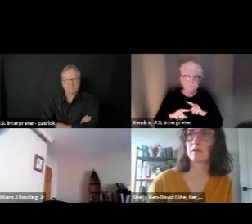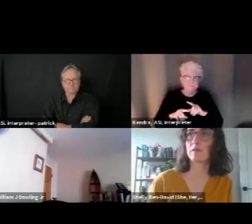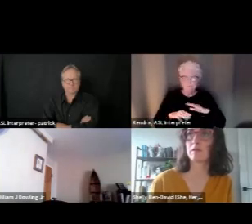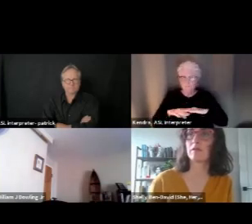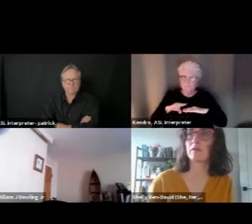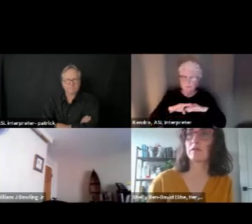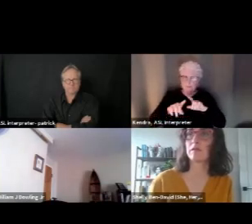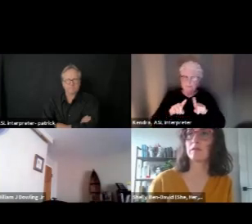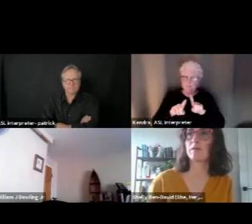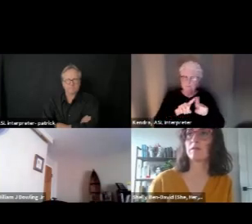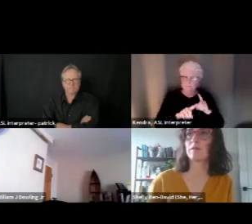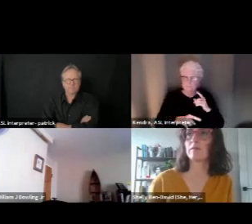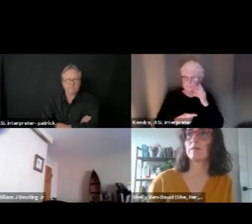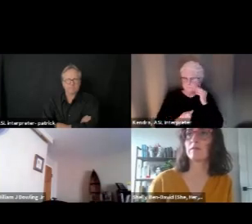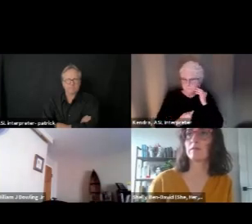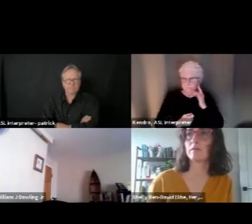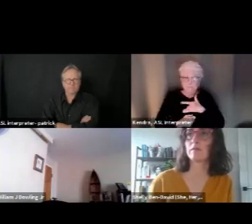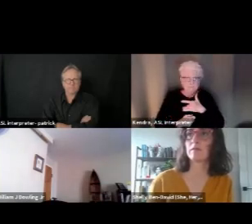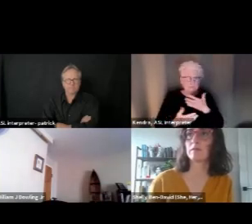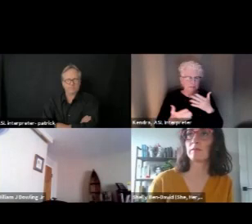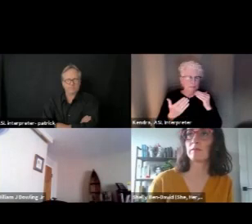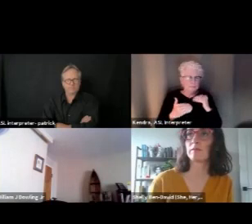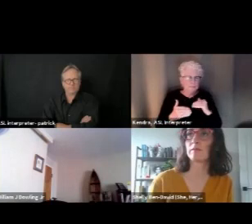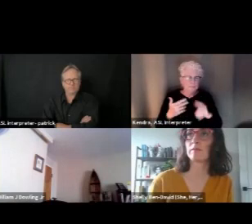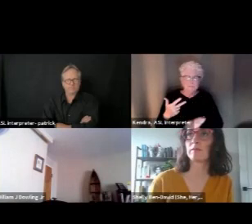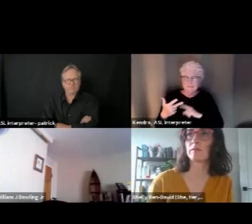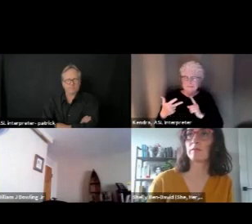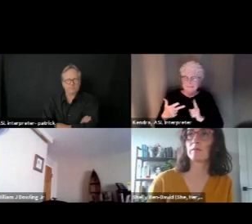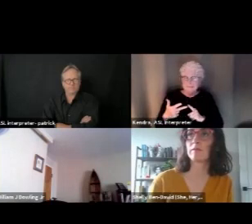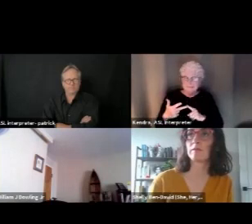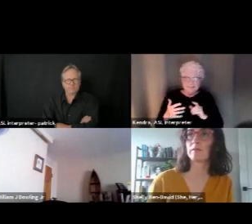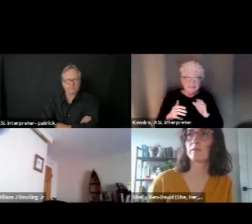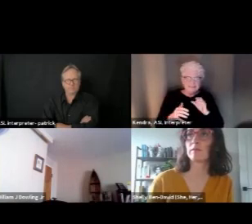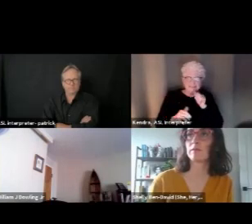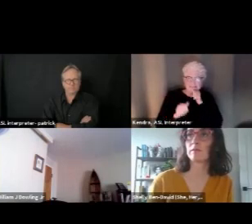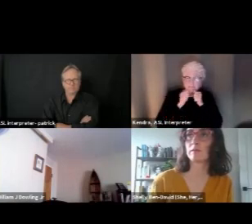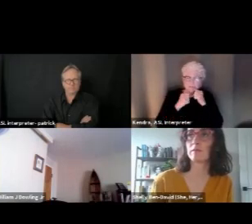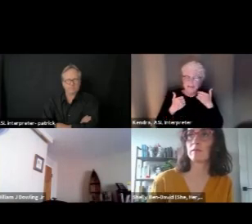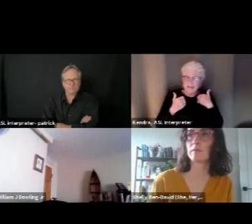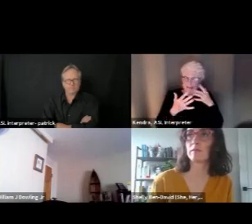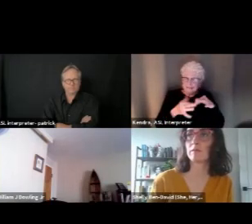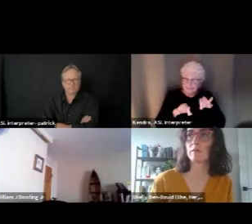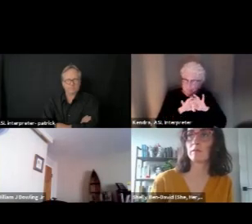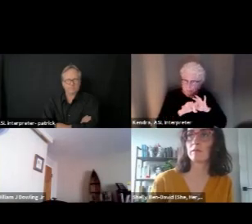meaning out of suffering, and what could we do with our suffering. And where can we go from where we're suffering?